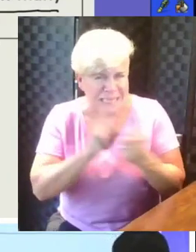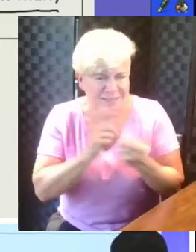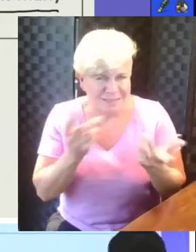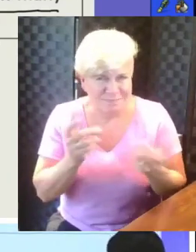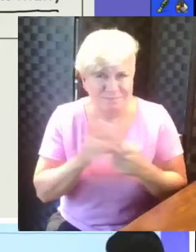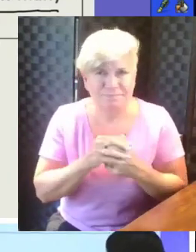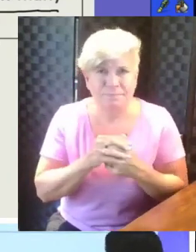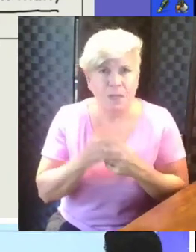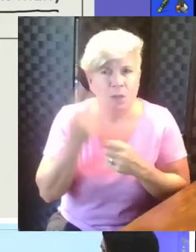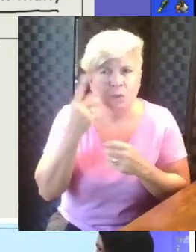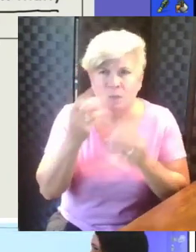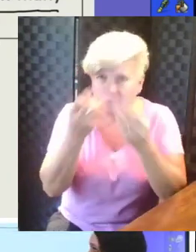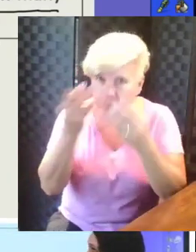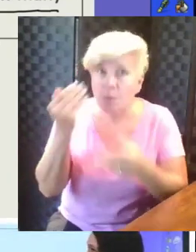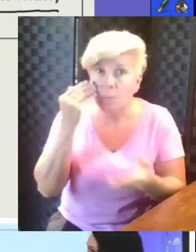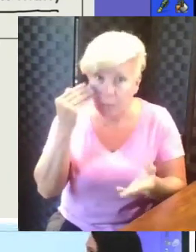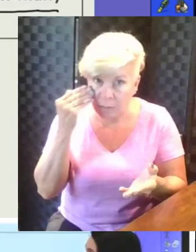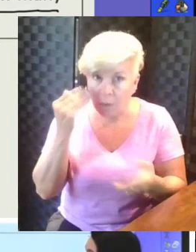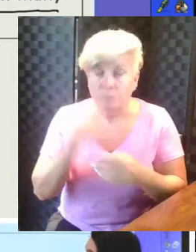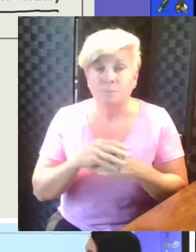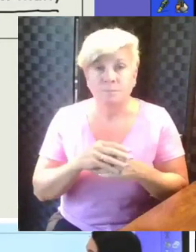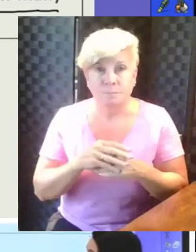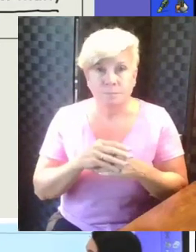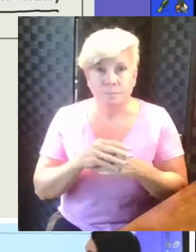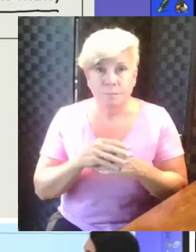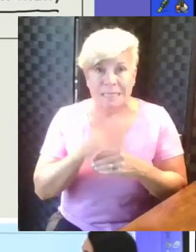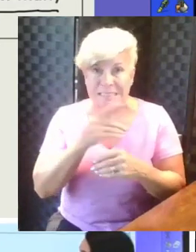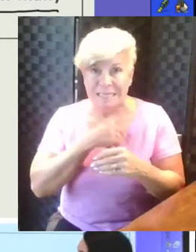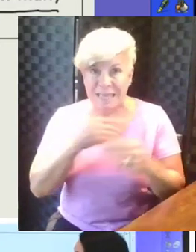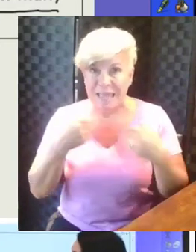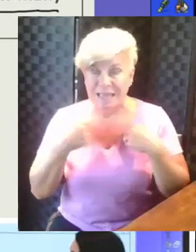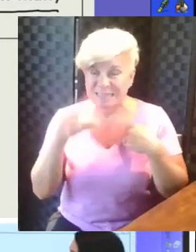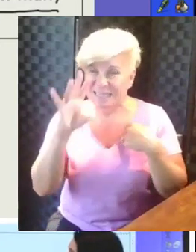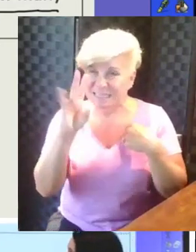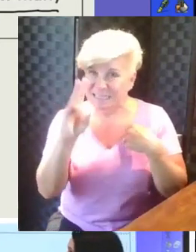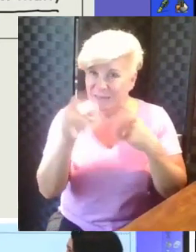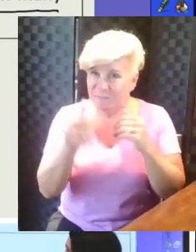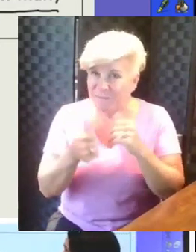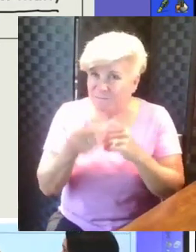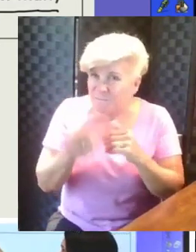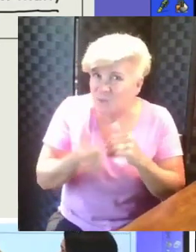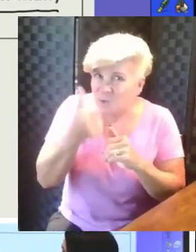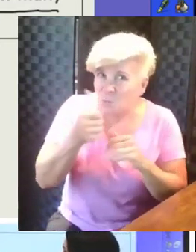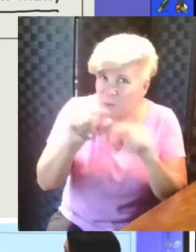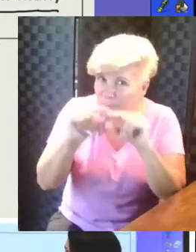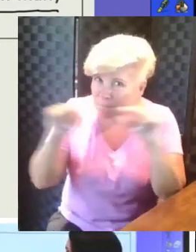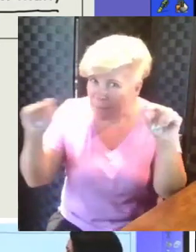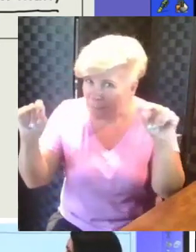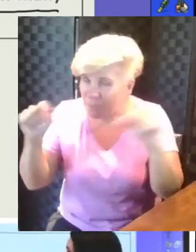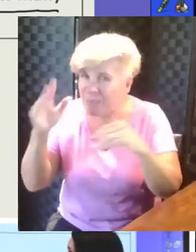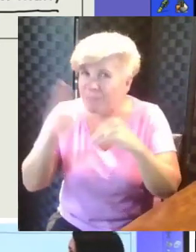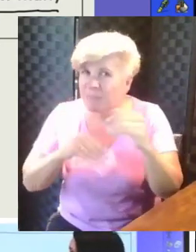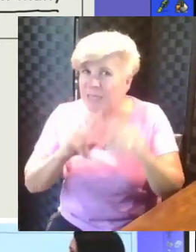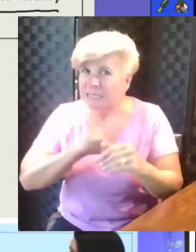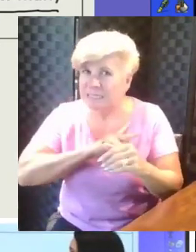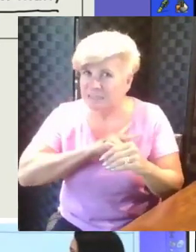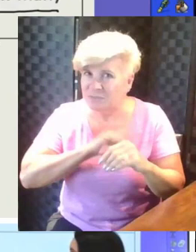at the information we do know. Deontay has 7 fewer pipe cleaners than Kendrick.